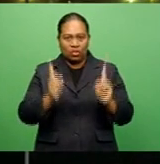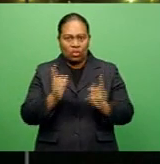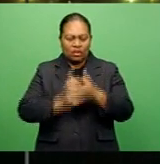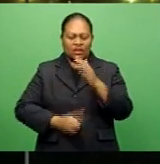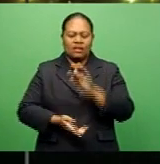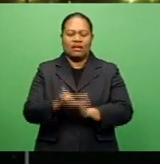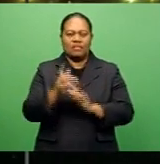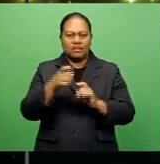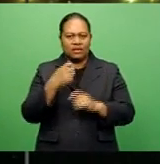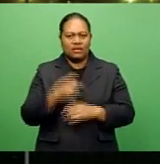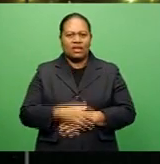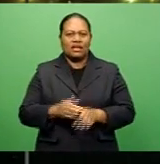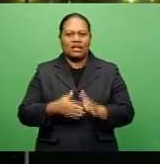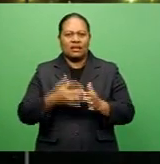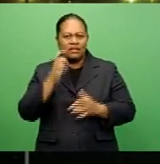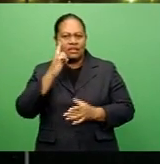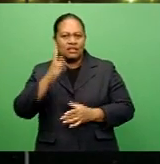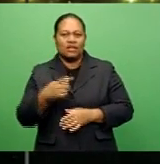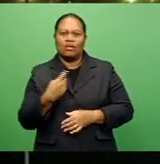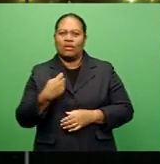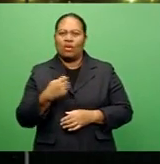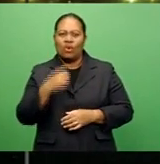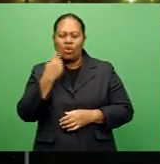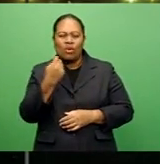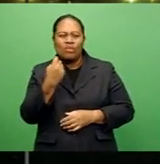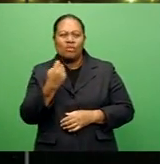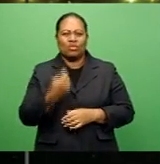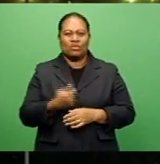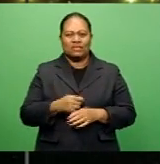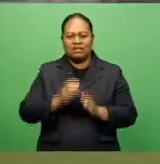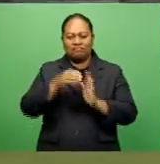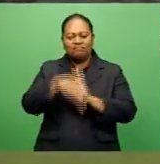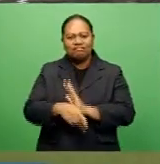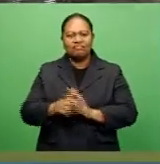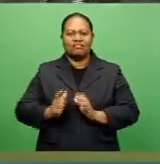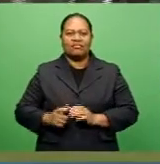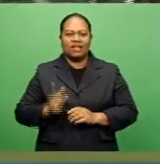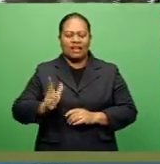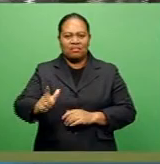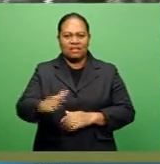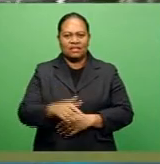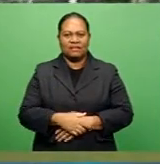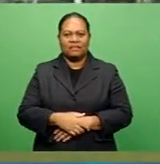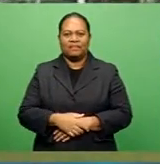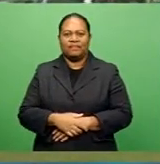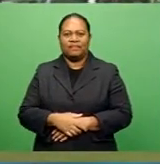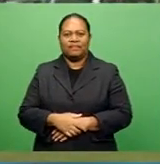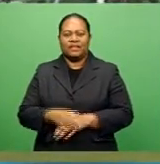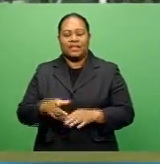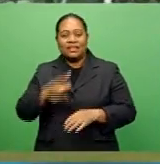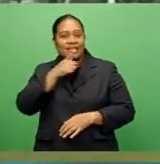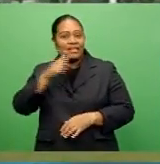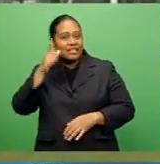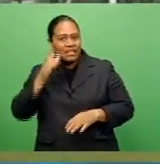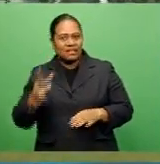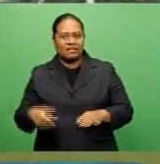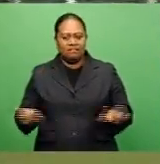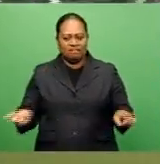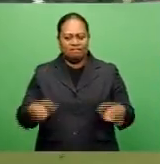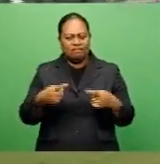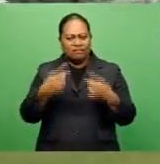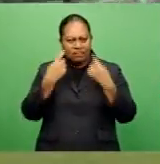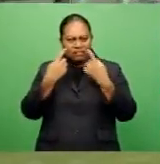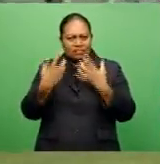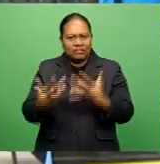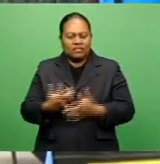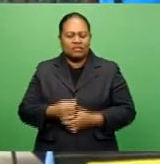today despite almost losing against Mombasa yesterday. After yesterday's performance, regrouping is just what